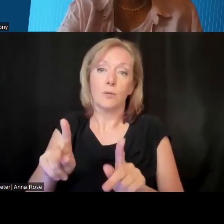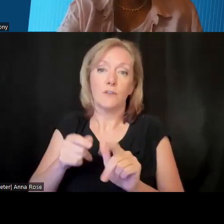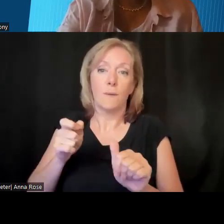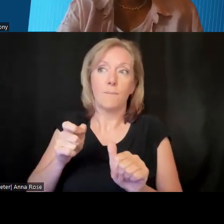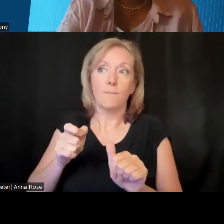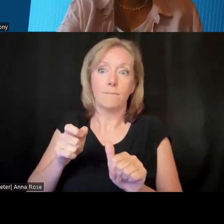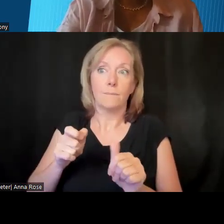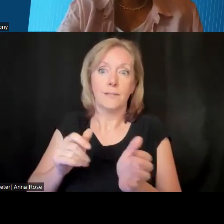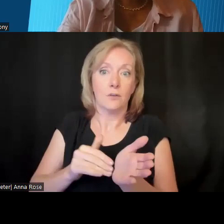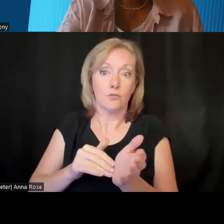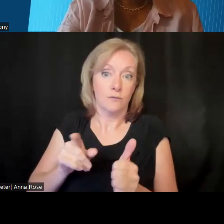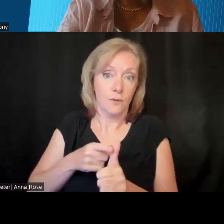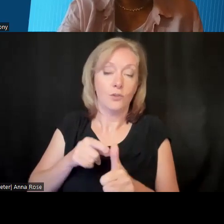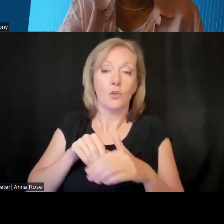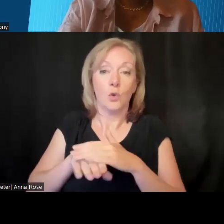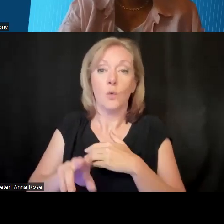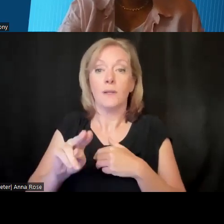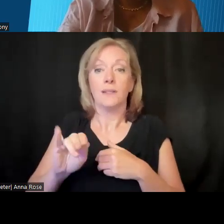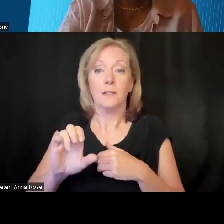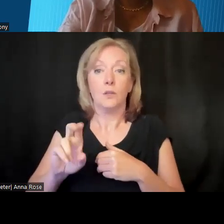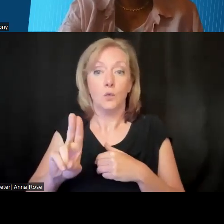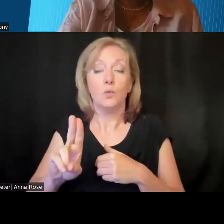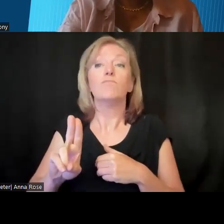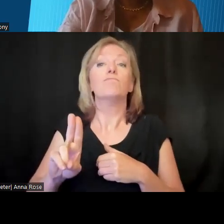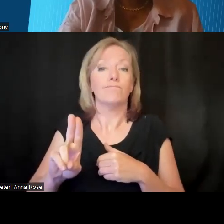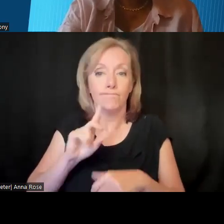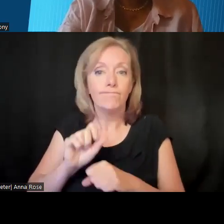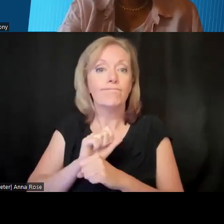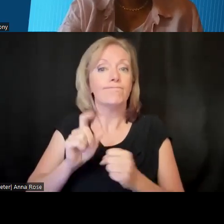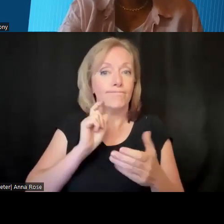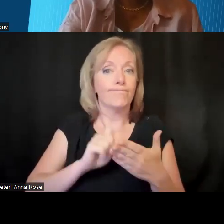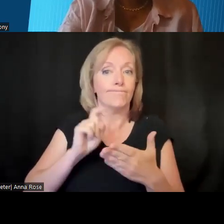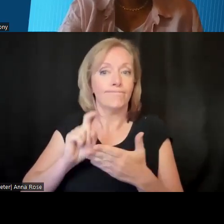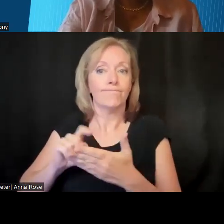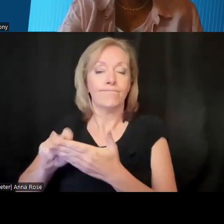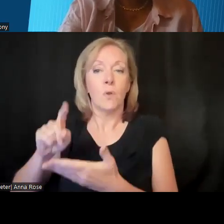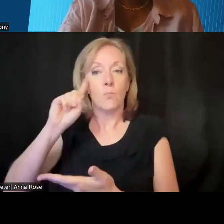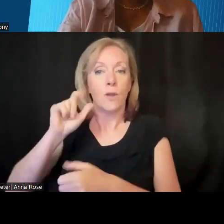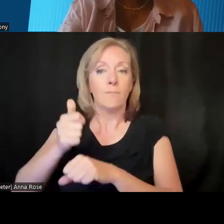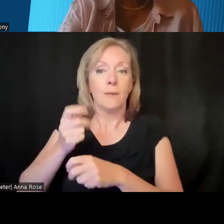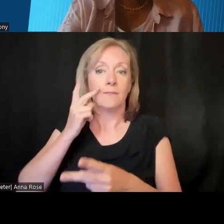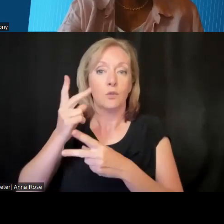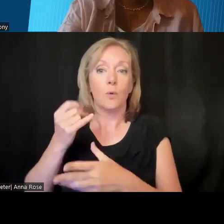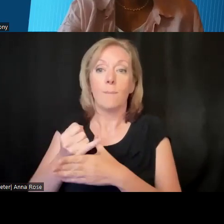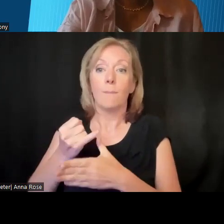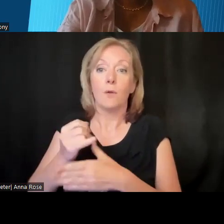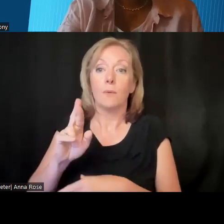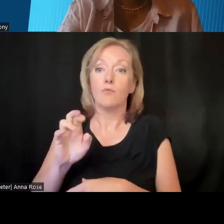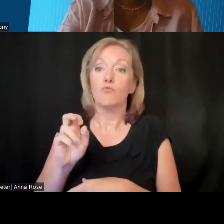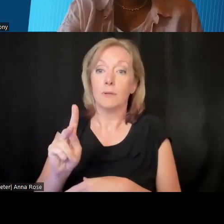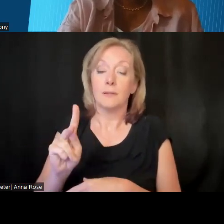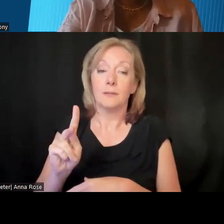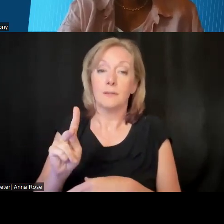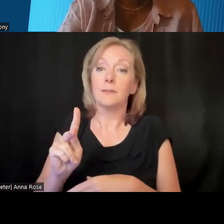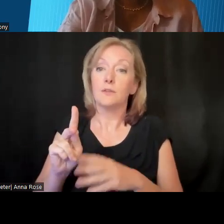medical community to go in, and they are finding children who are demonstrating brain-based visual impairment risk factors so that they can